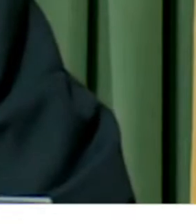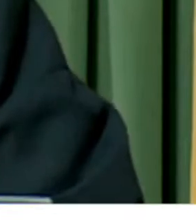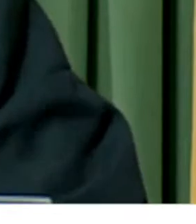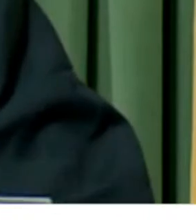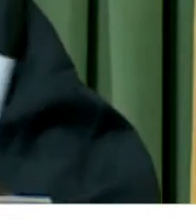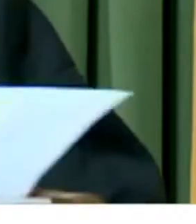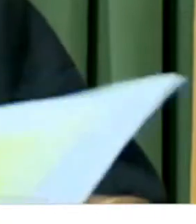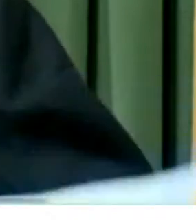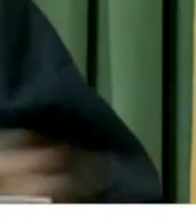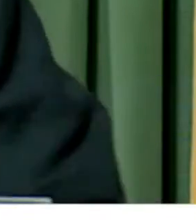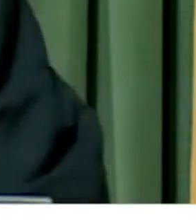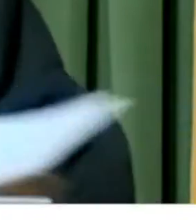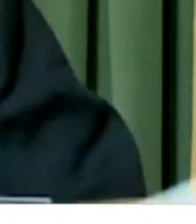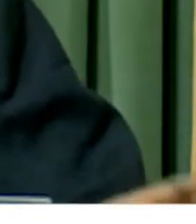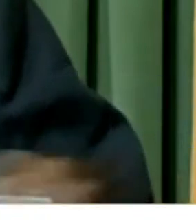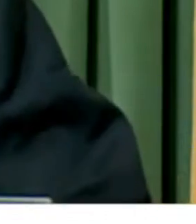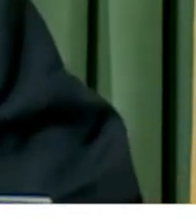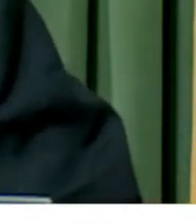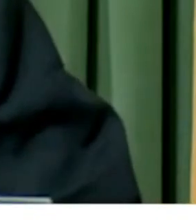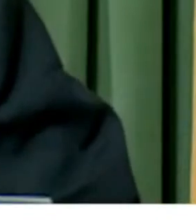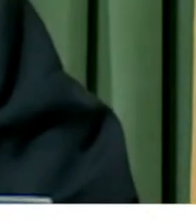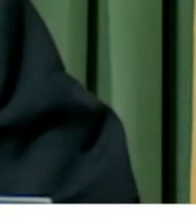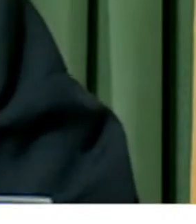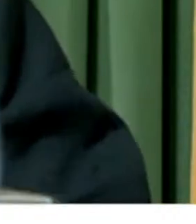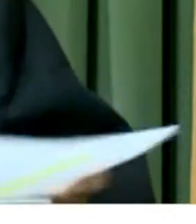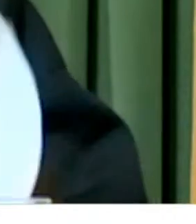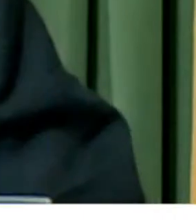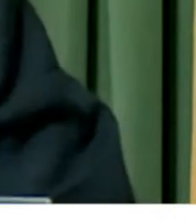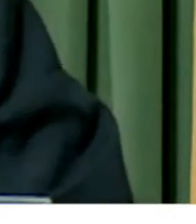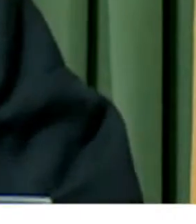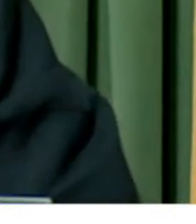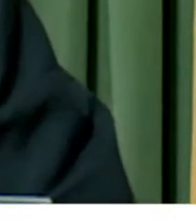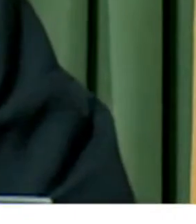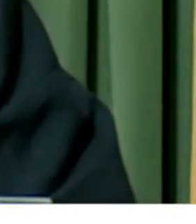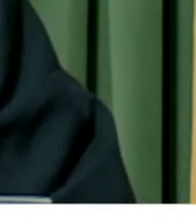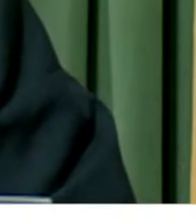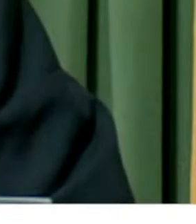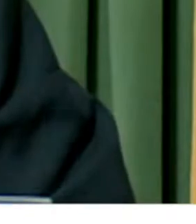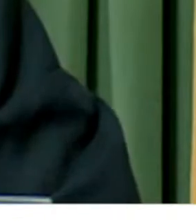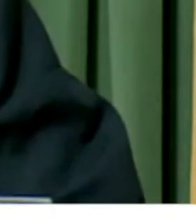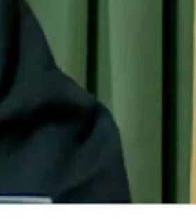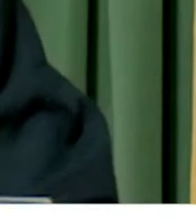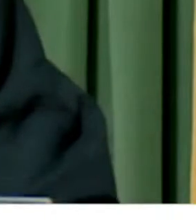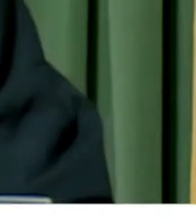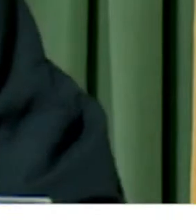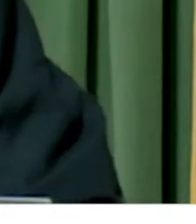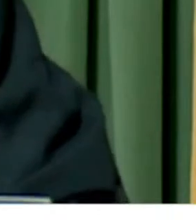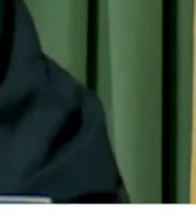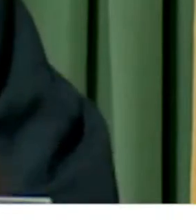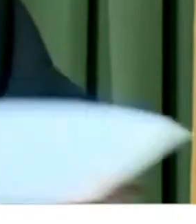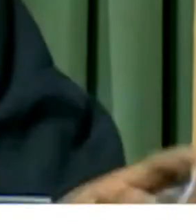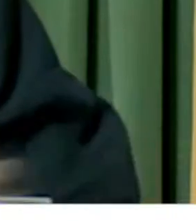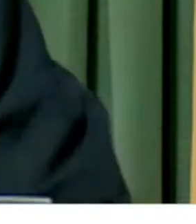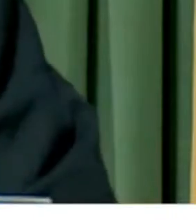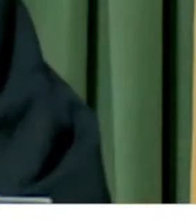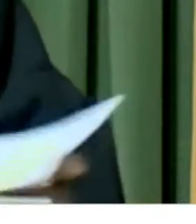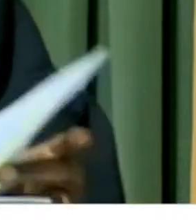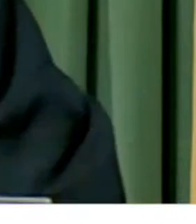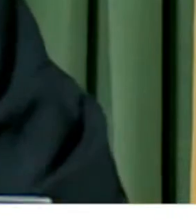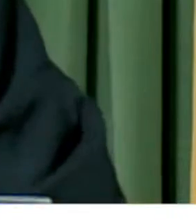Kenya Amendment Bill? I will not take much time. I just want to keep and